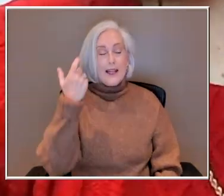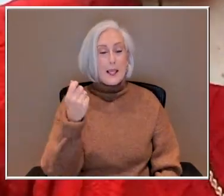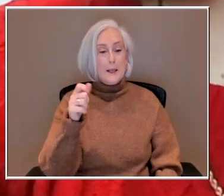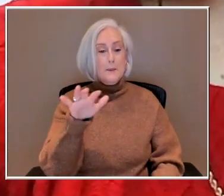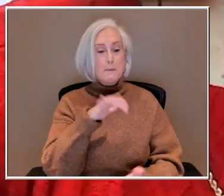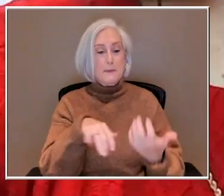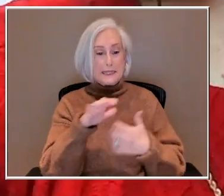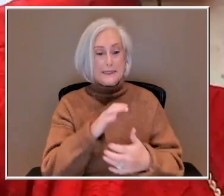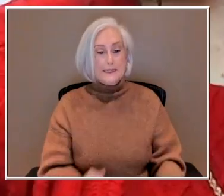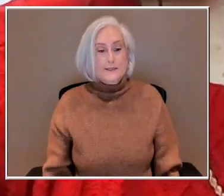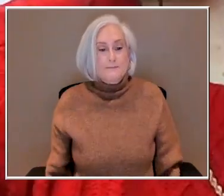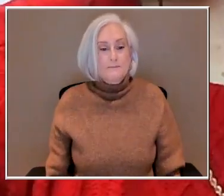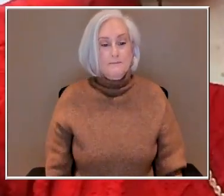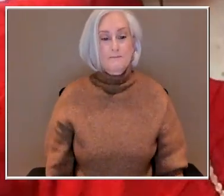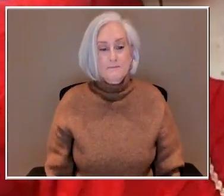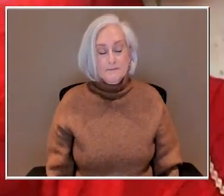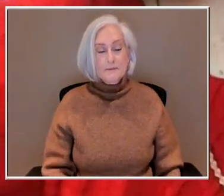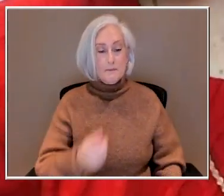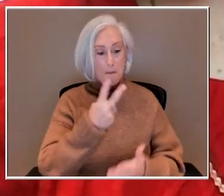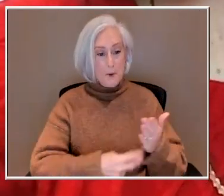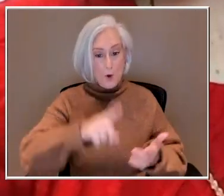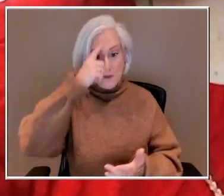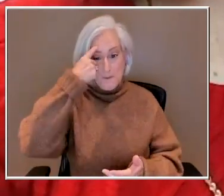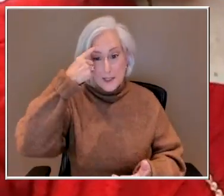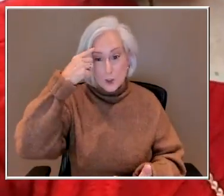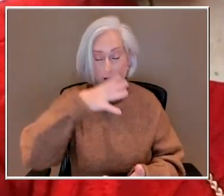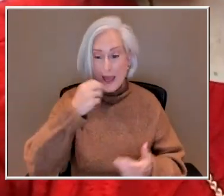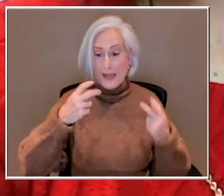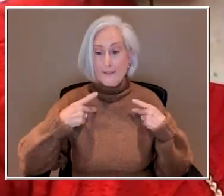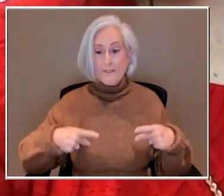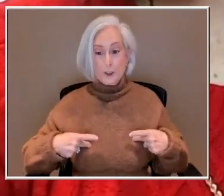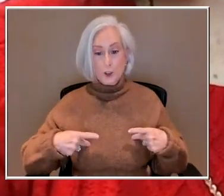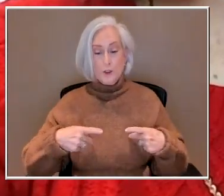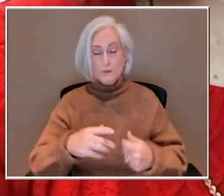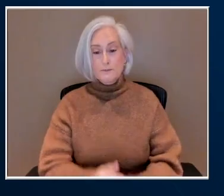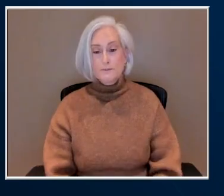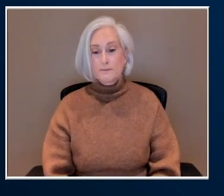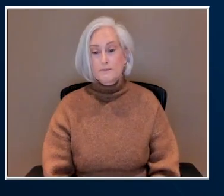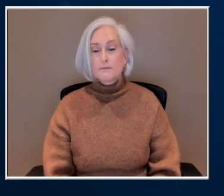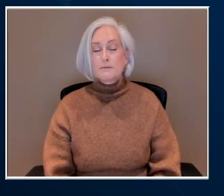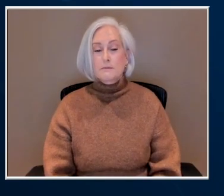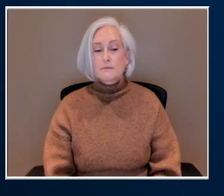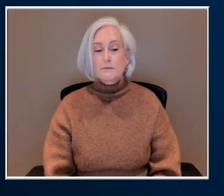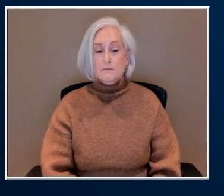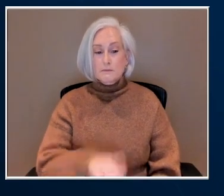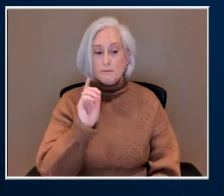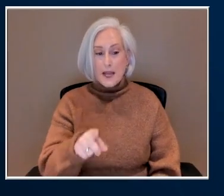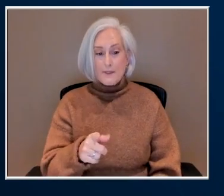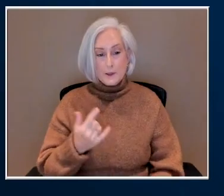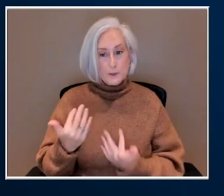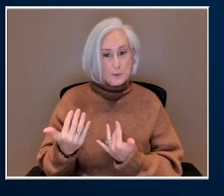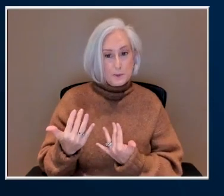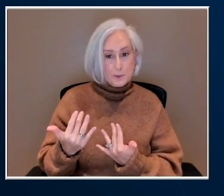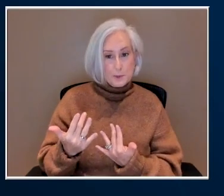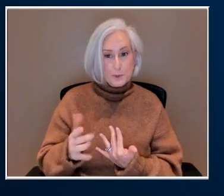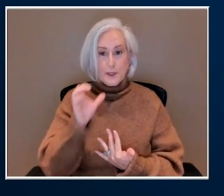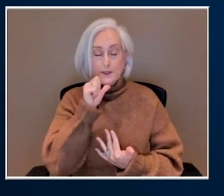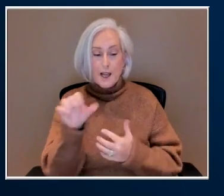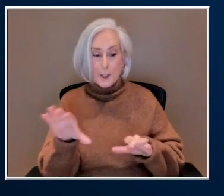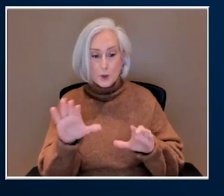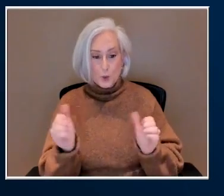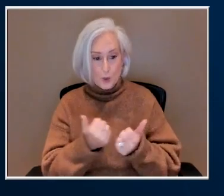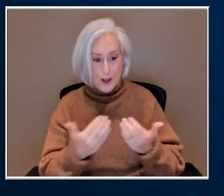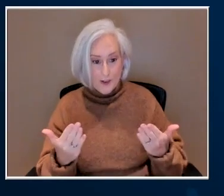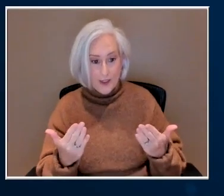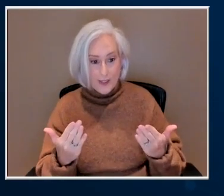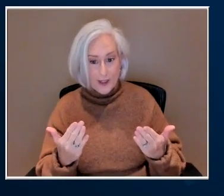of mental and physical. Kind of the having to hold back and not being able to do everything that I